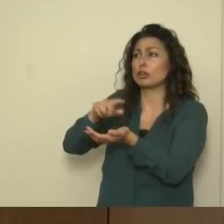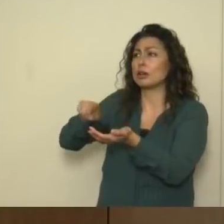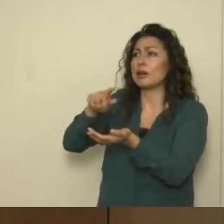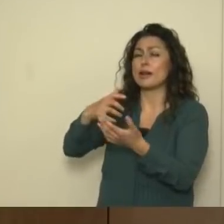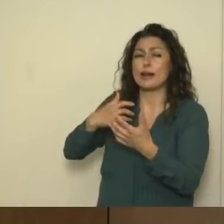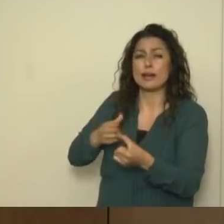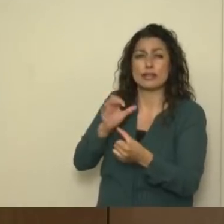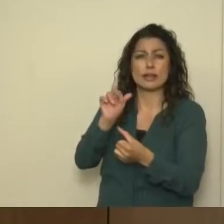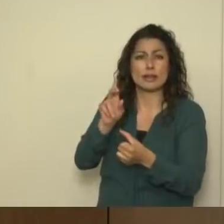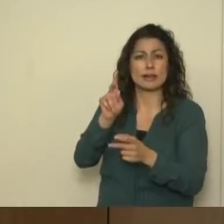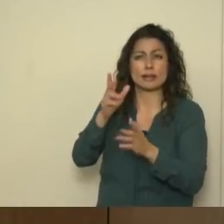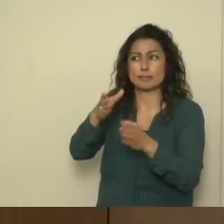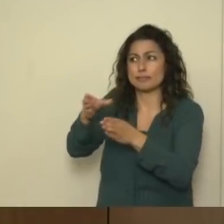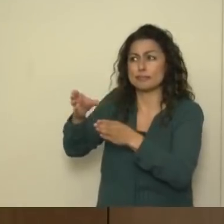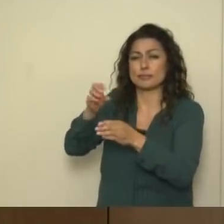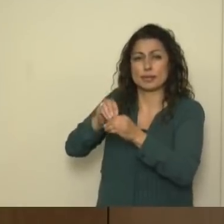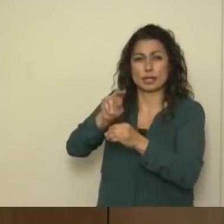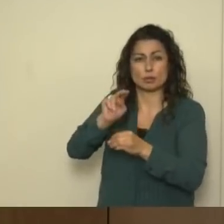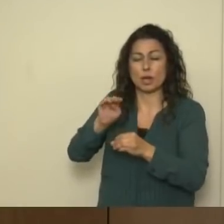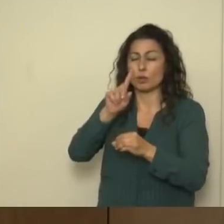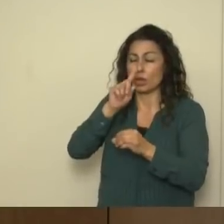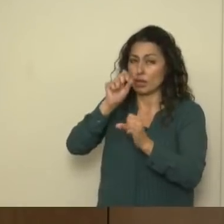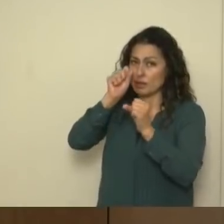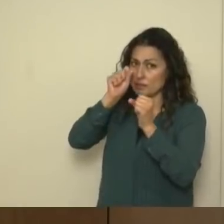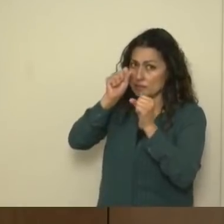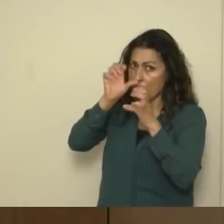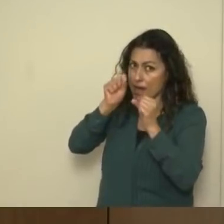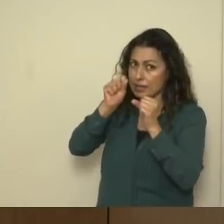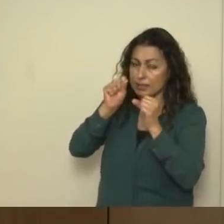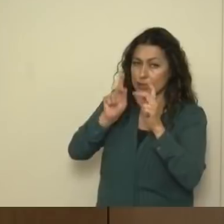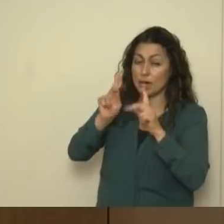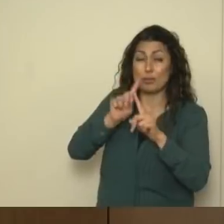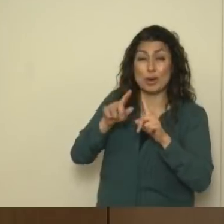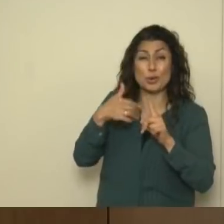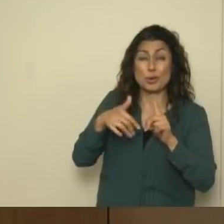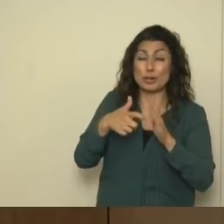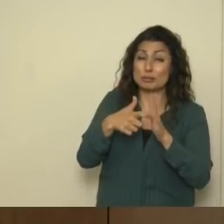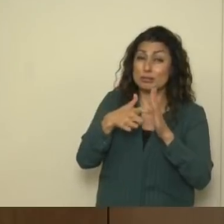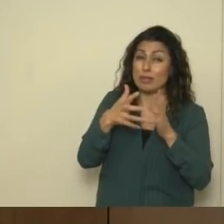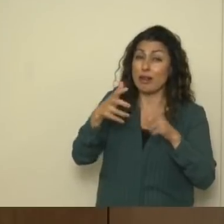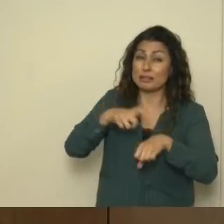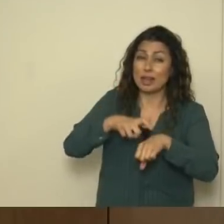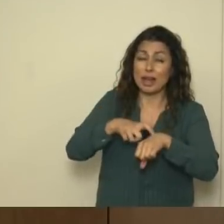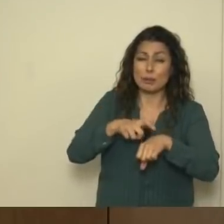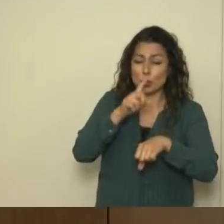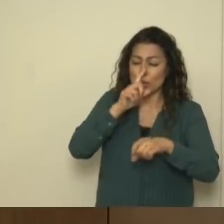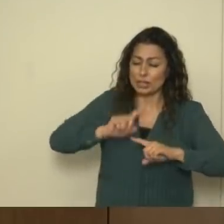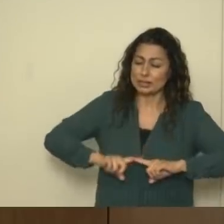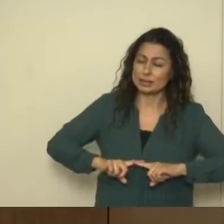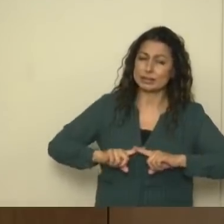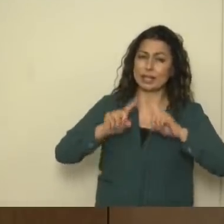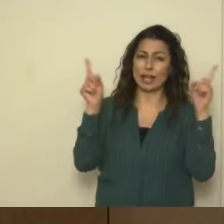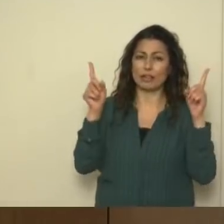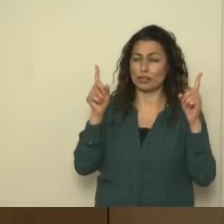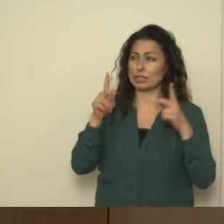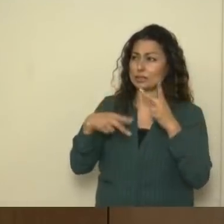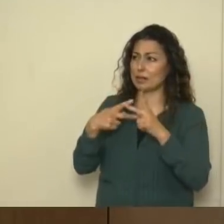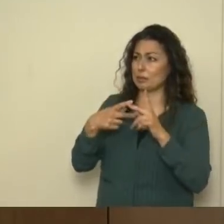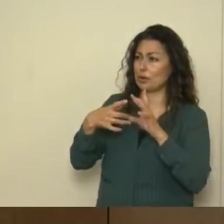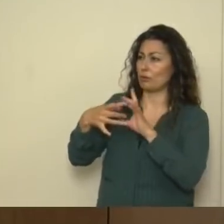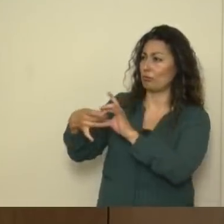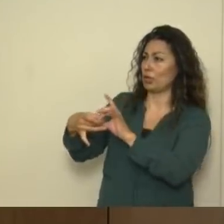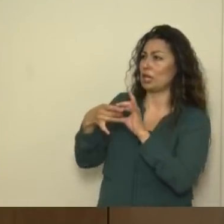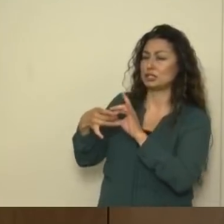healthcare folks in New Mexico are all amazing. But that takes lots of time. There's a very different set of relationships